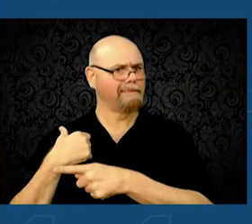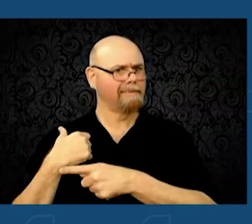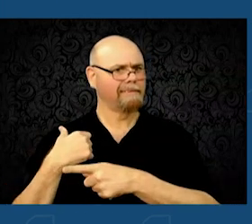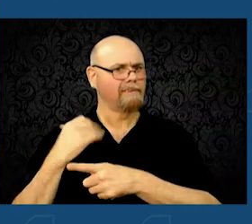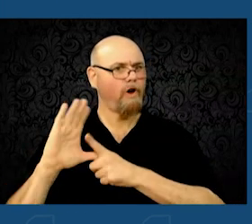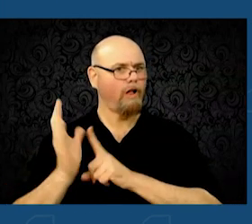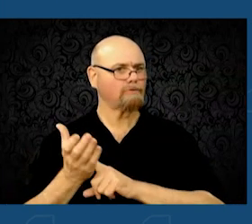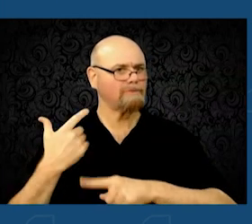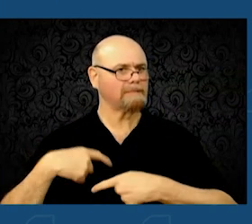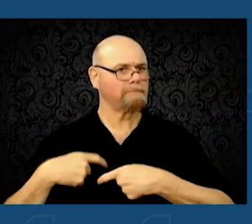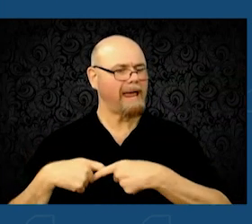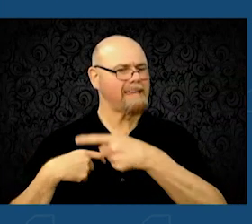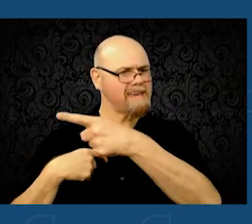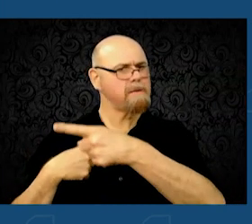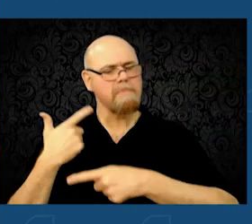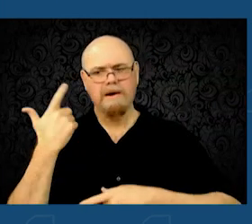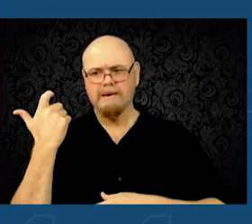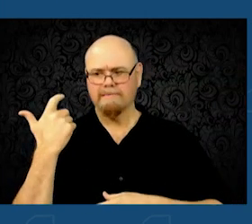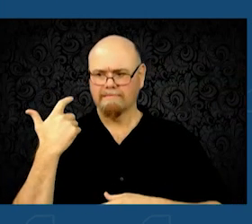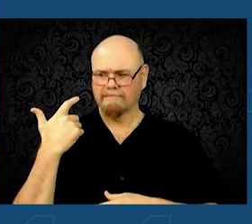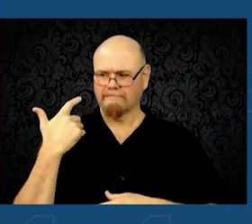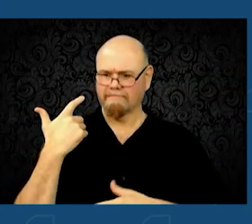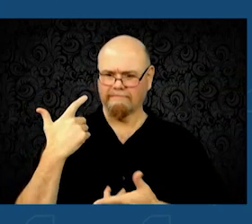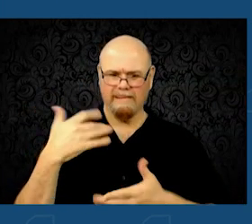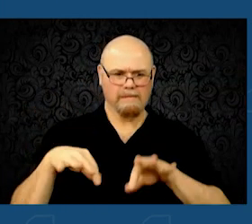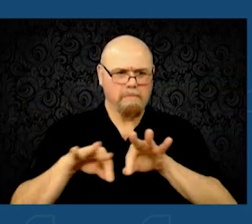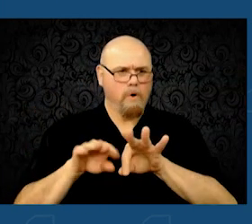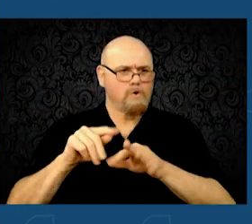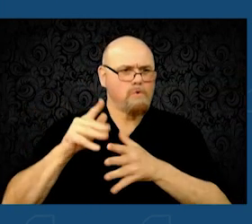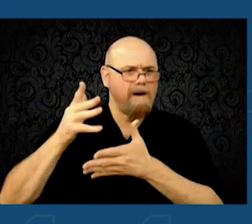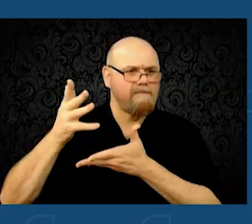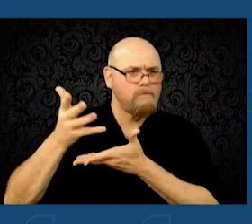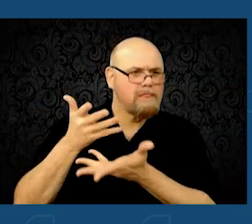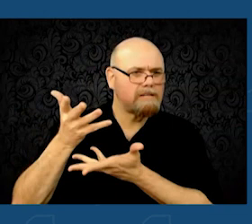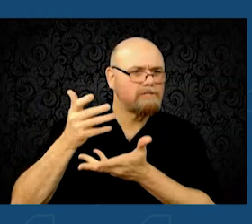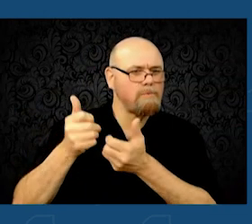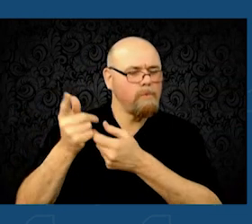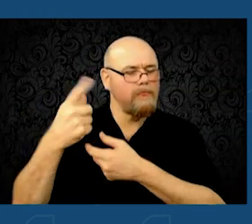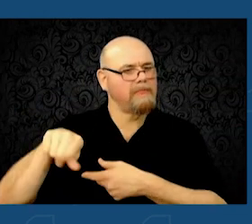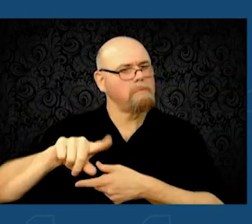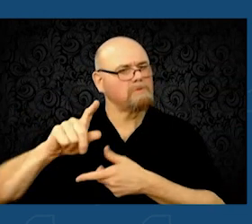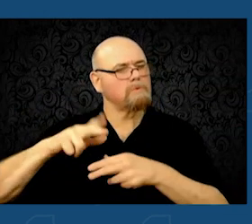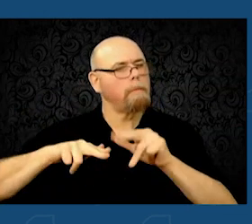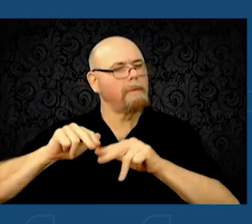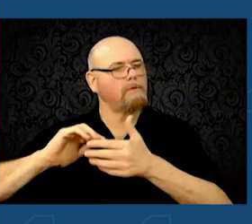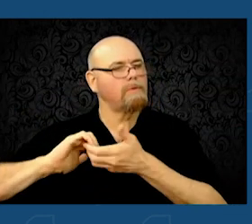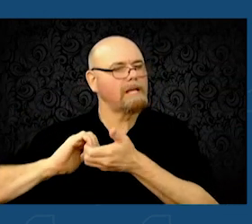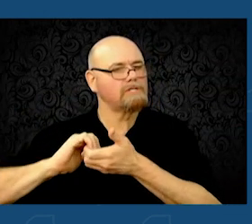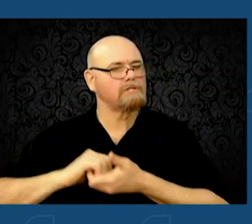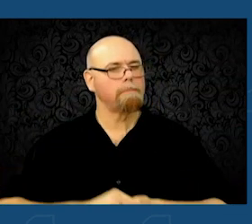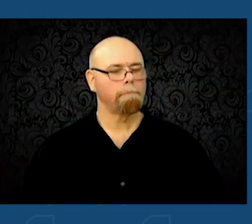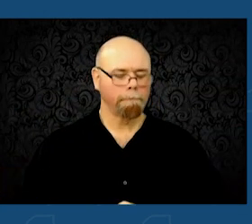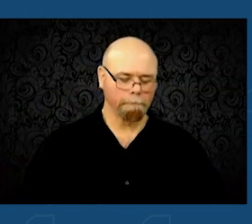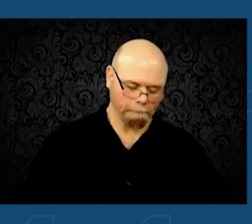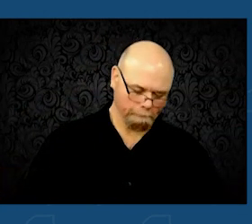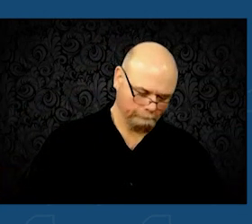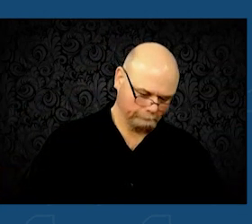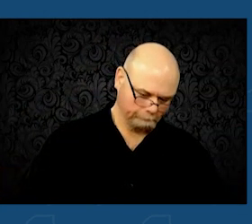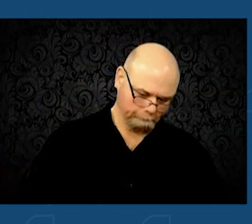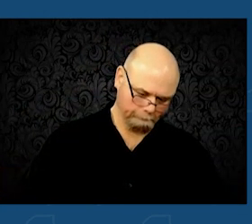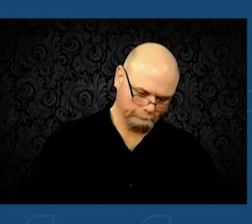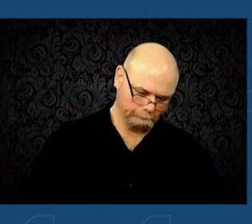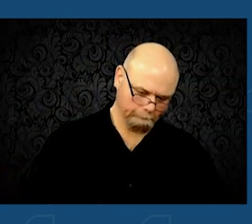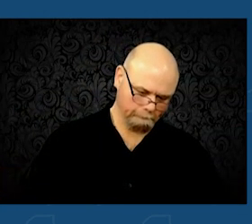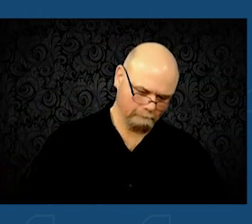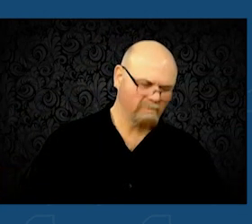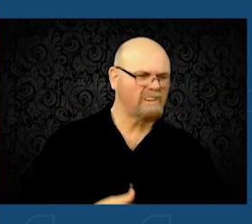because it's very important. But I just give you a little bit of history there, and at this time, I